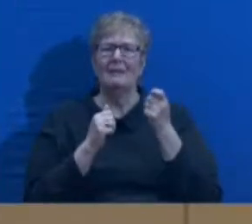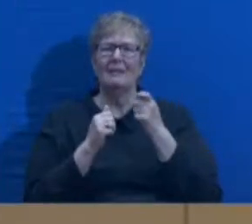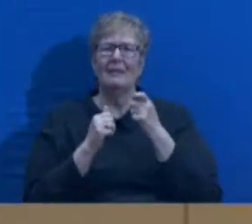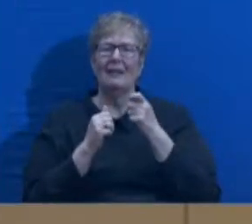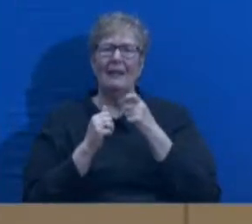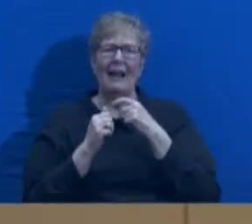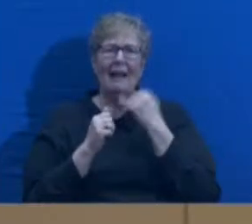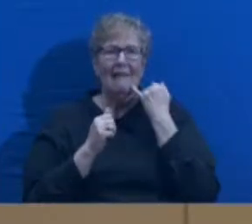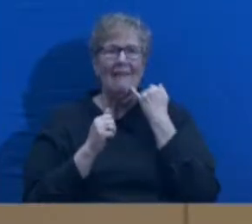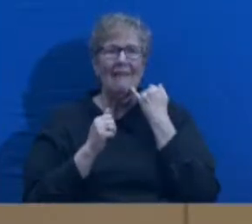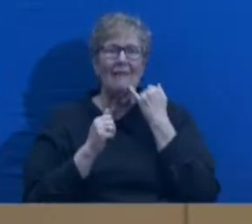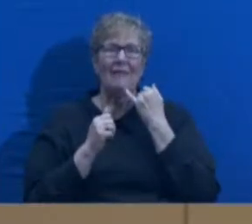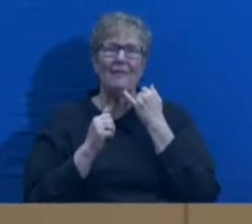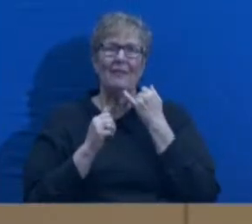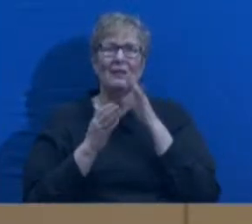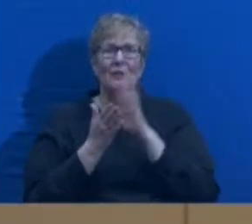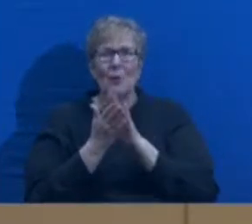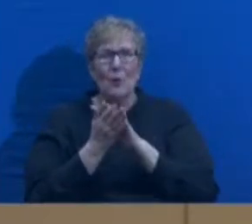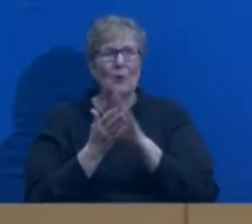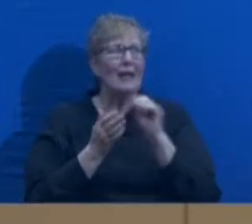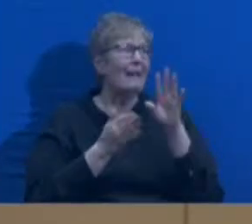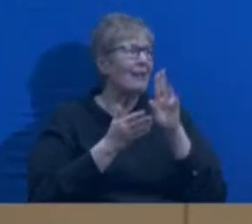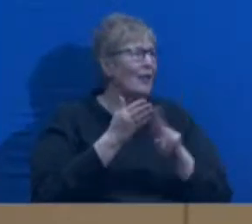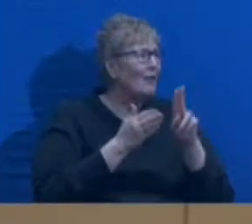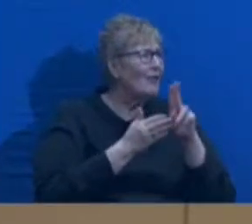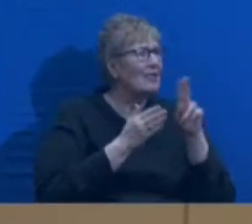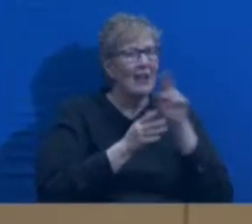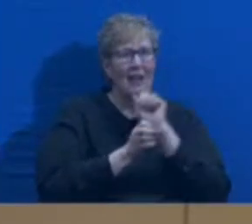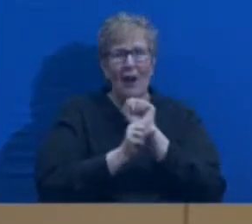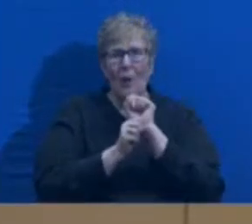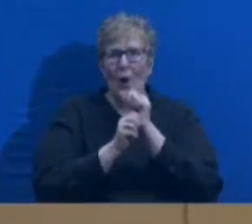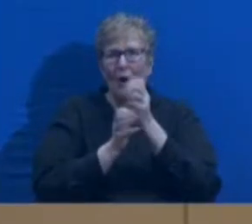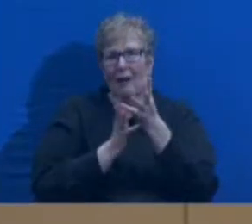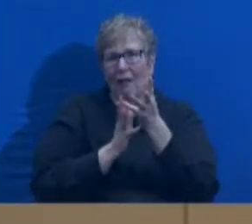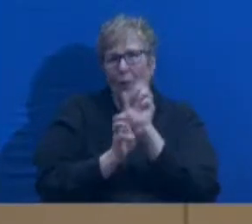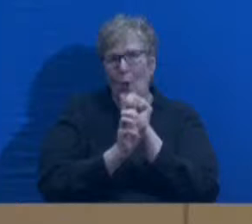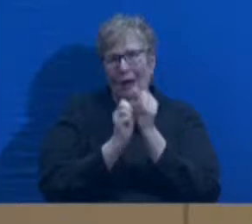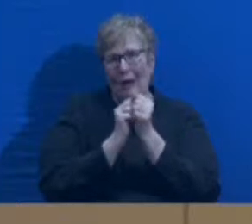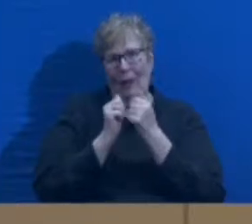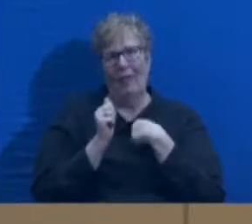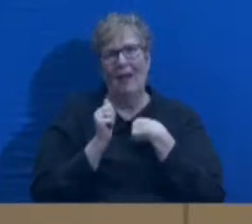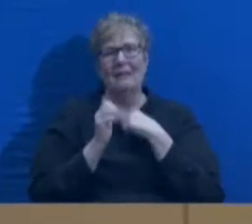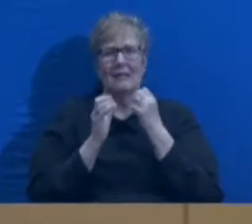school system, the universities, and others are working so closely with us.